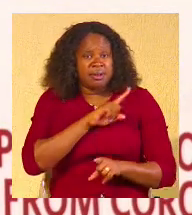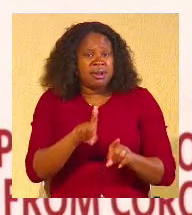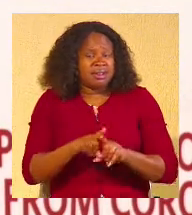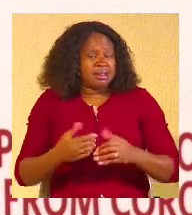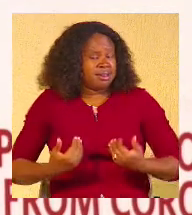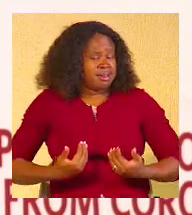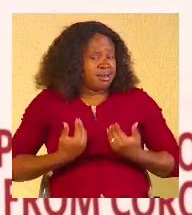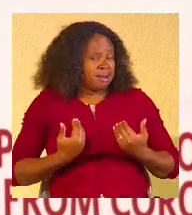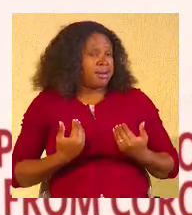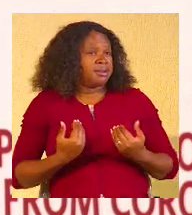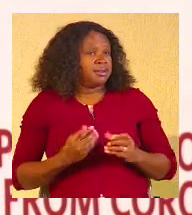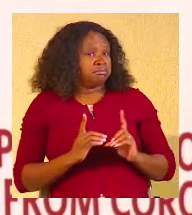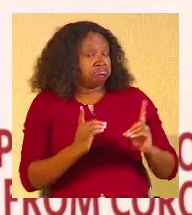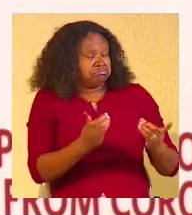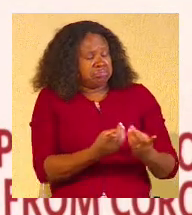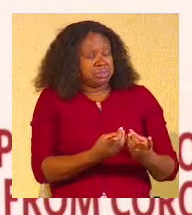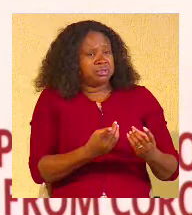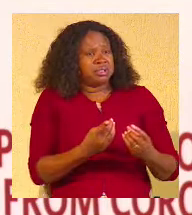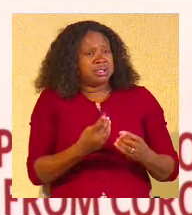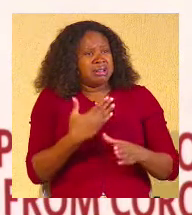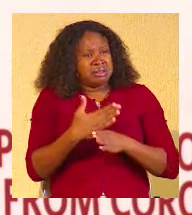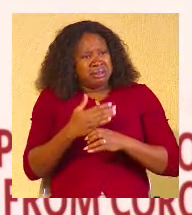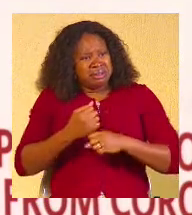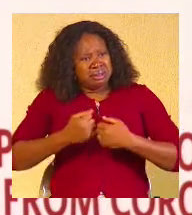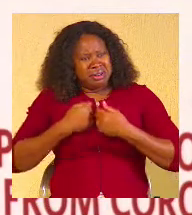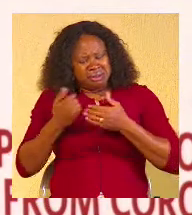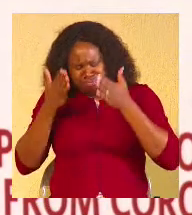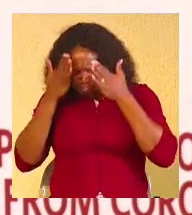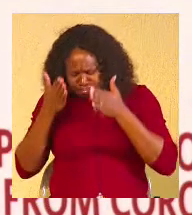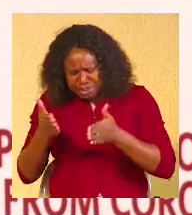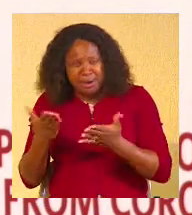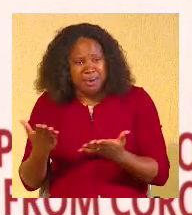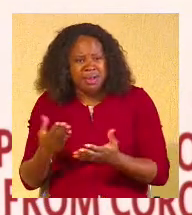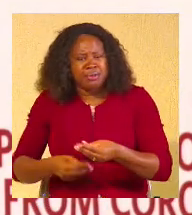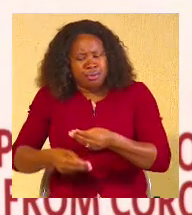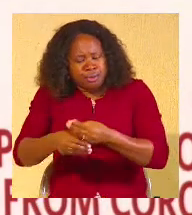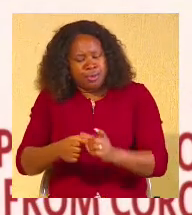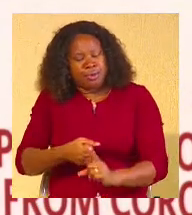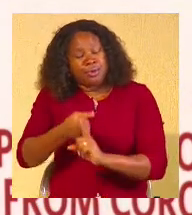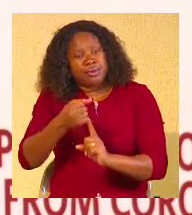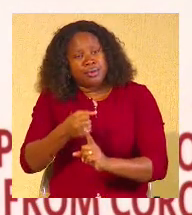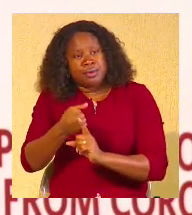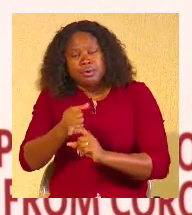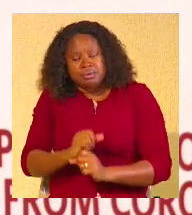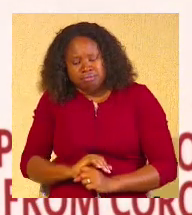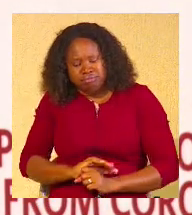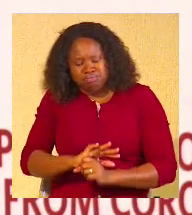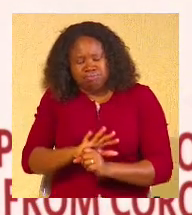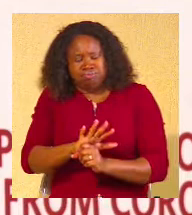sector, we dedicate our efforts to contribute to the fight against the deadly